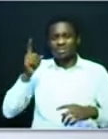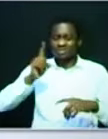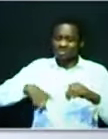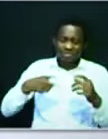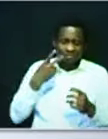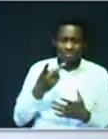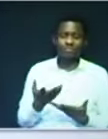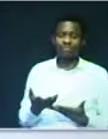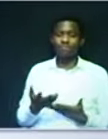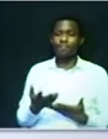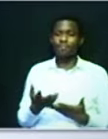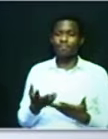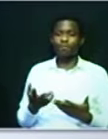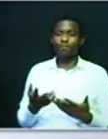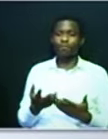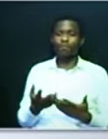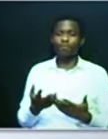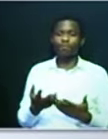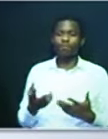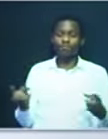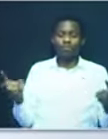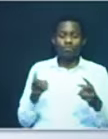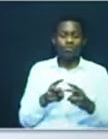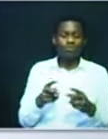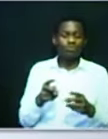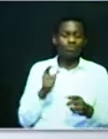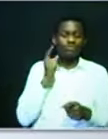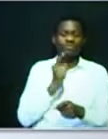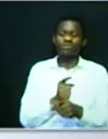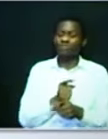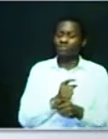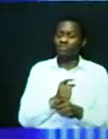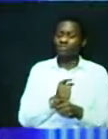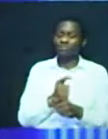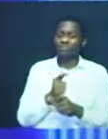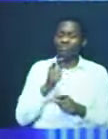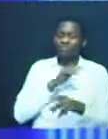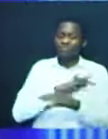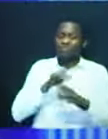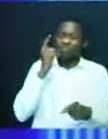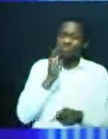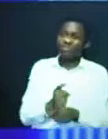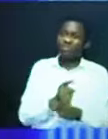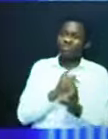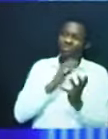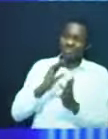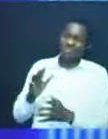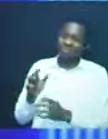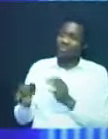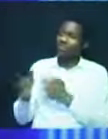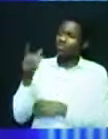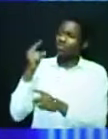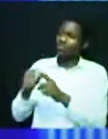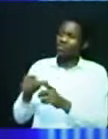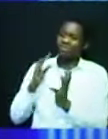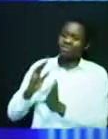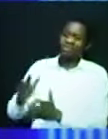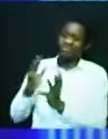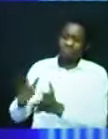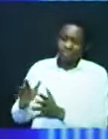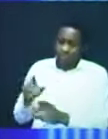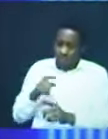So we should therefore not allow the word of God to lie by, because in it is our